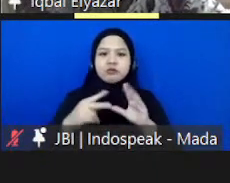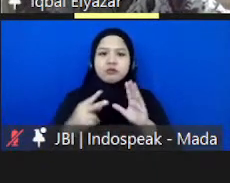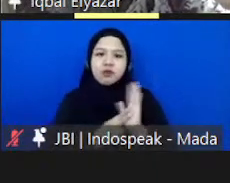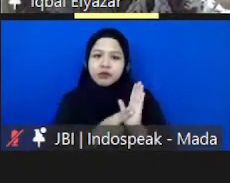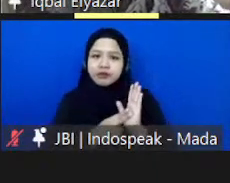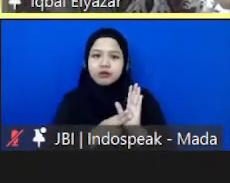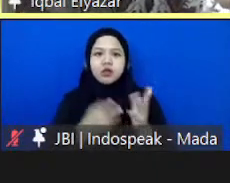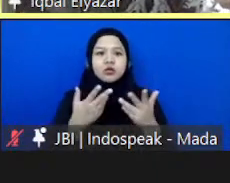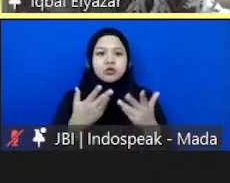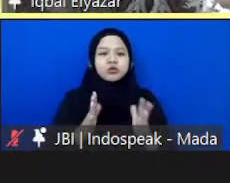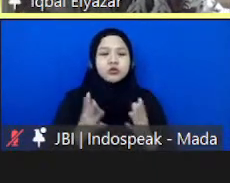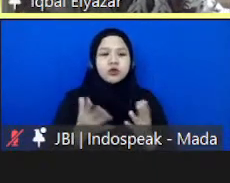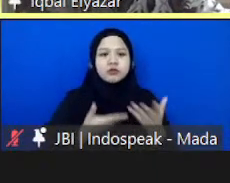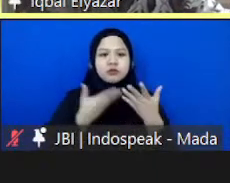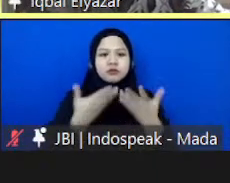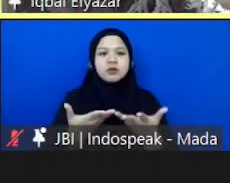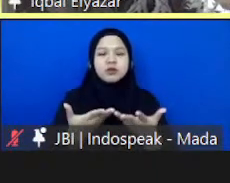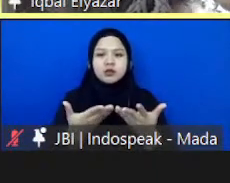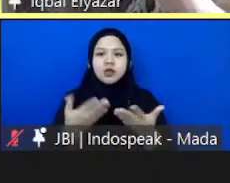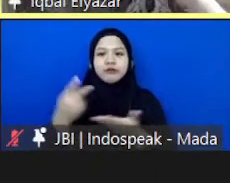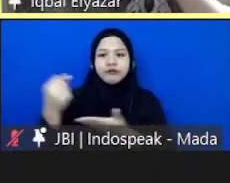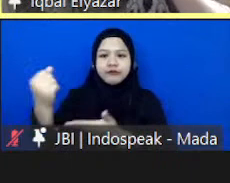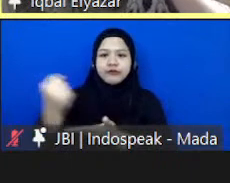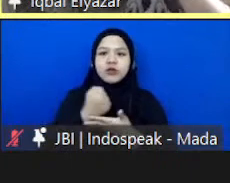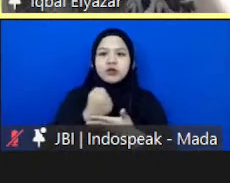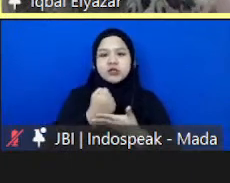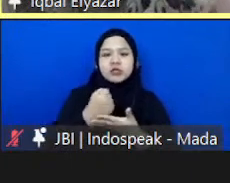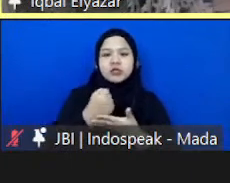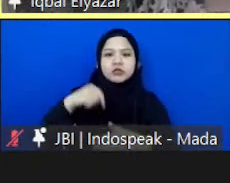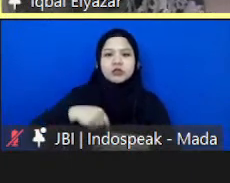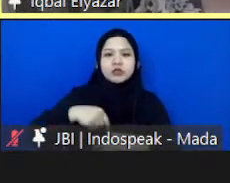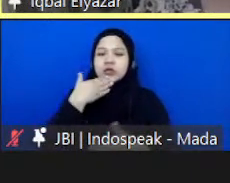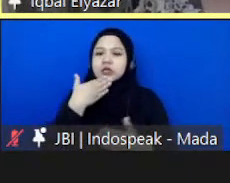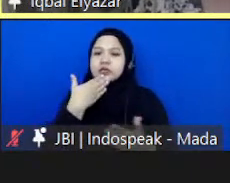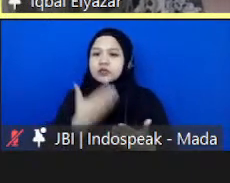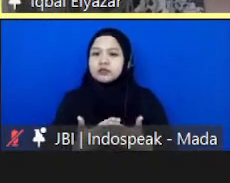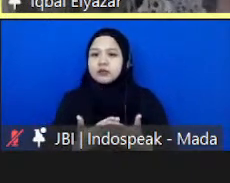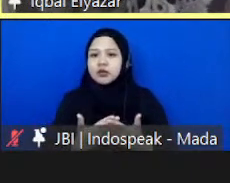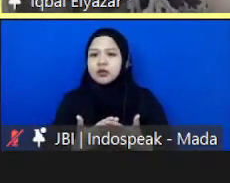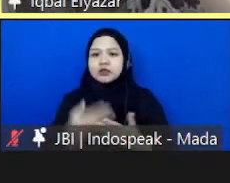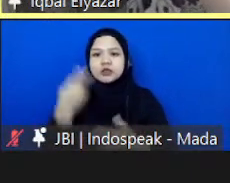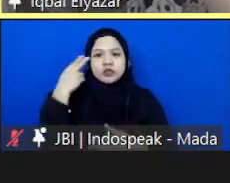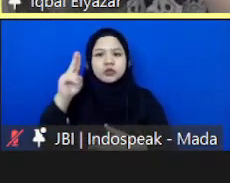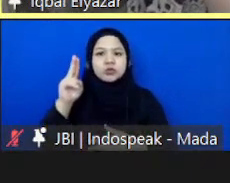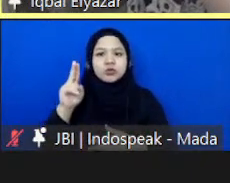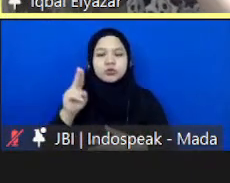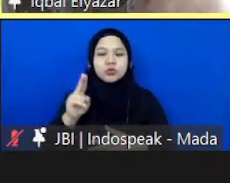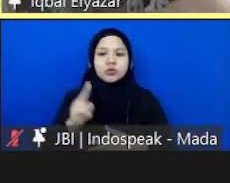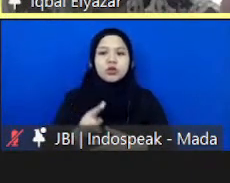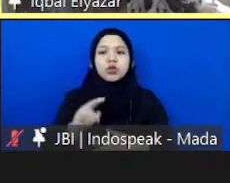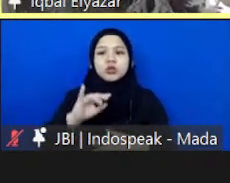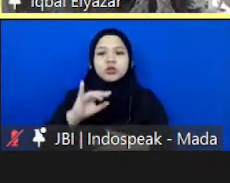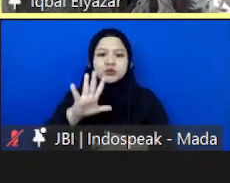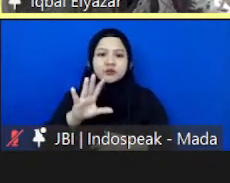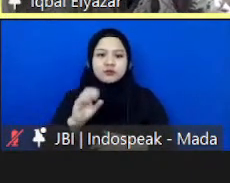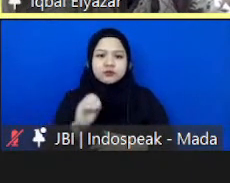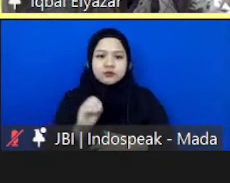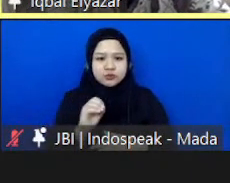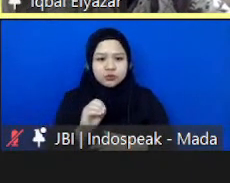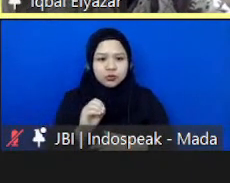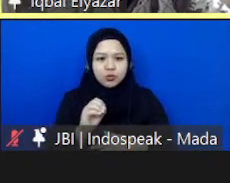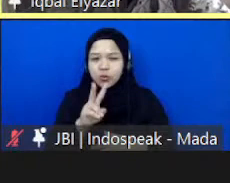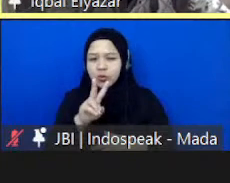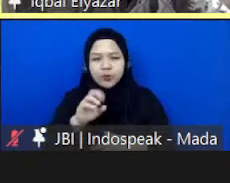to provide funding for this one. And also thank you for 15 to 20 journalists who involved as a fellow in